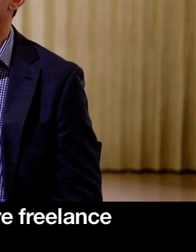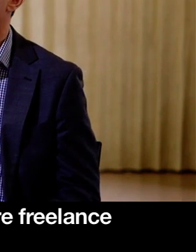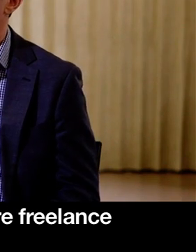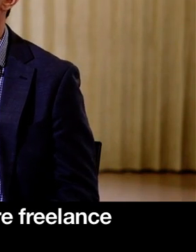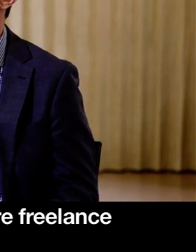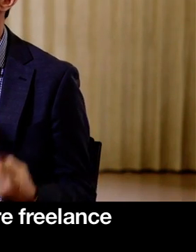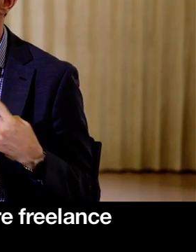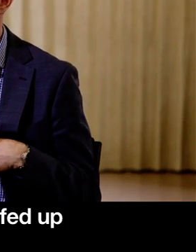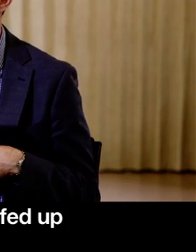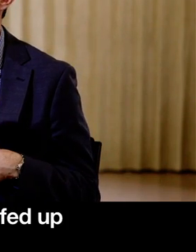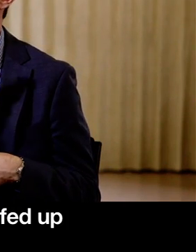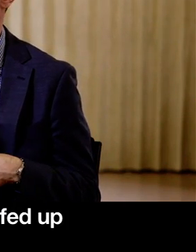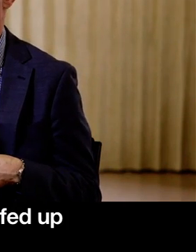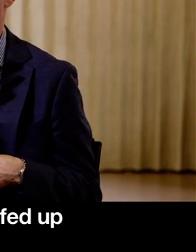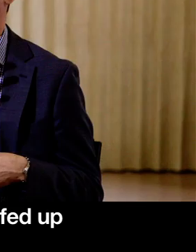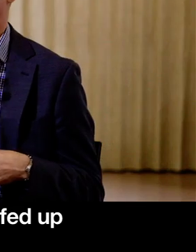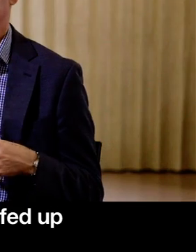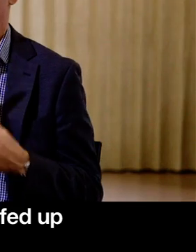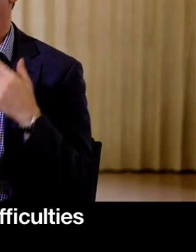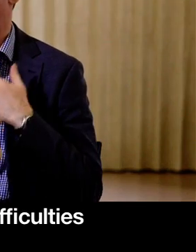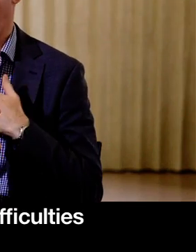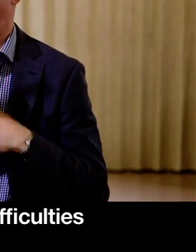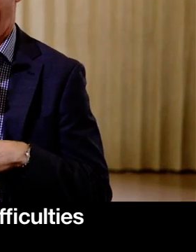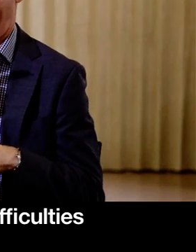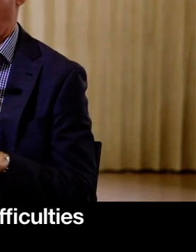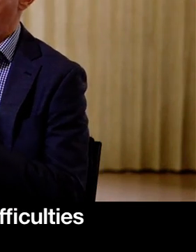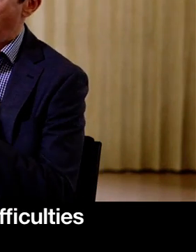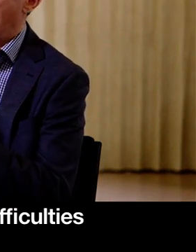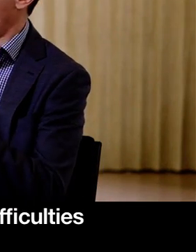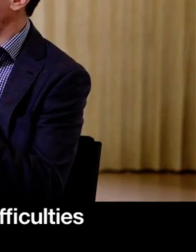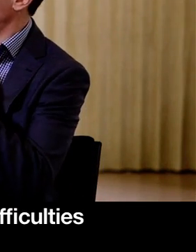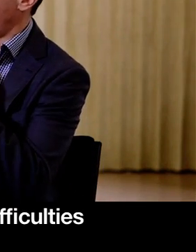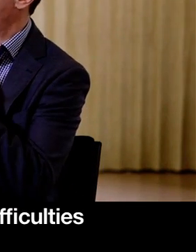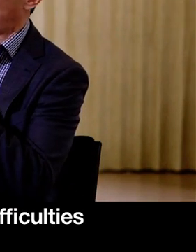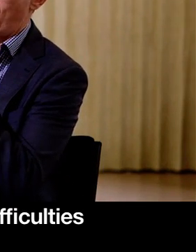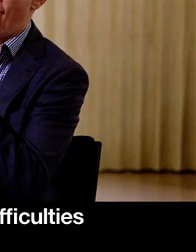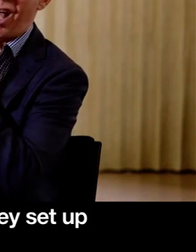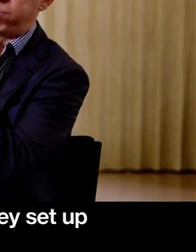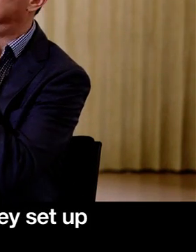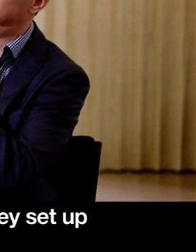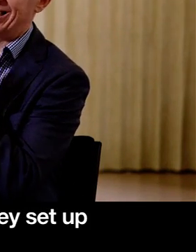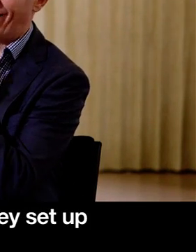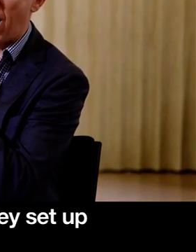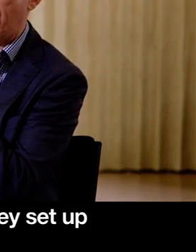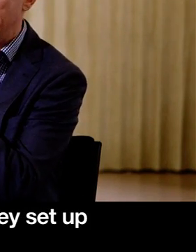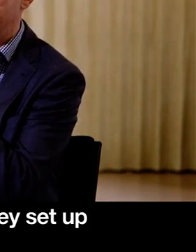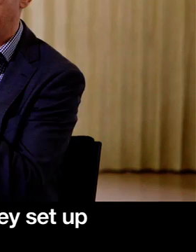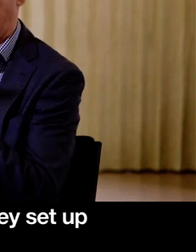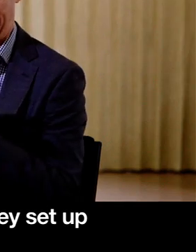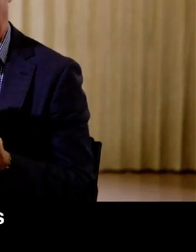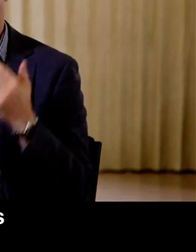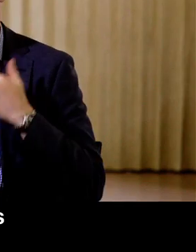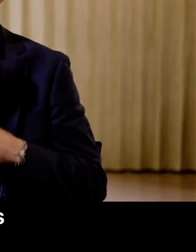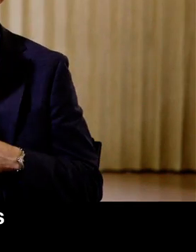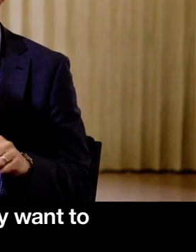of disabled people are freelance, and it's because they were fed up of the constant workplace difficulties and realised that if